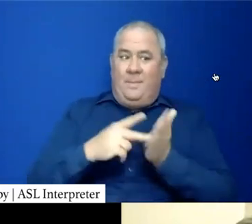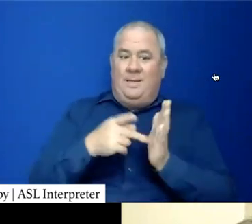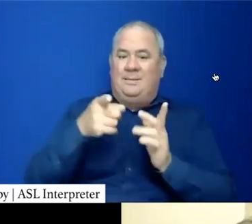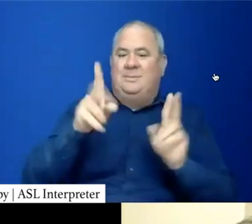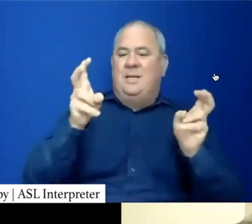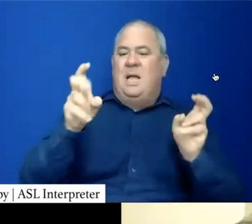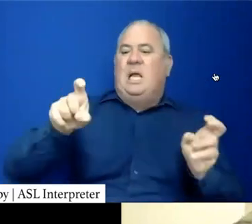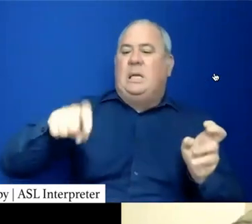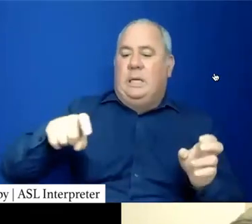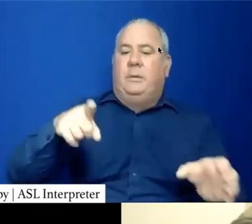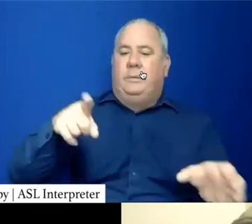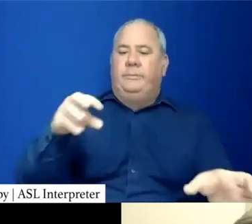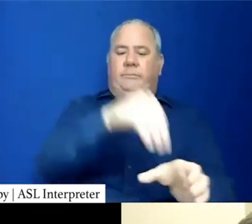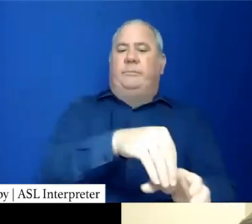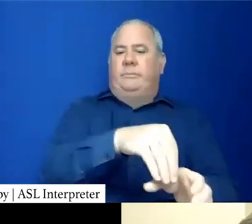And so